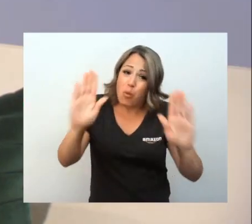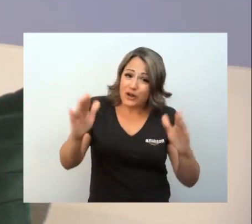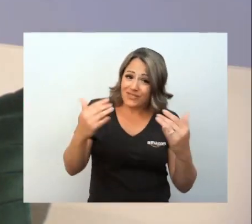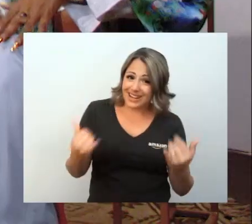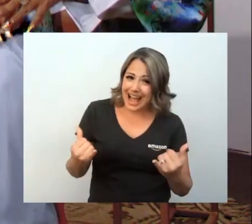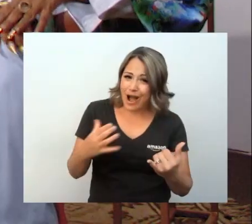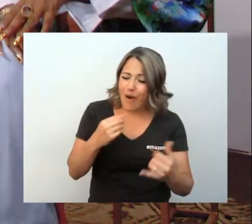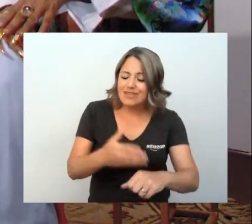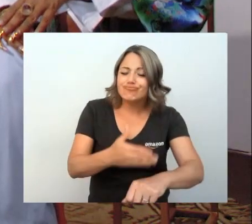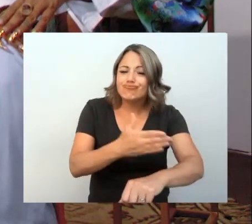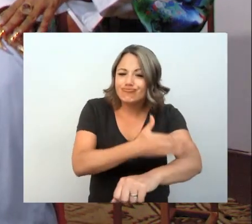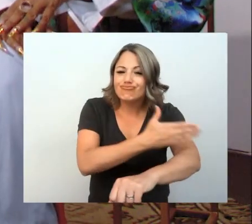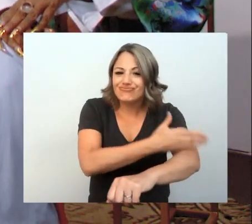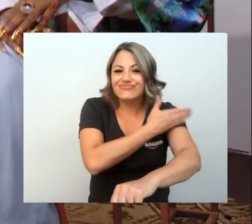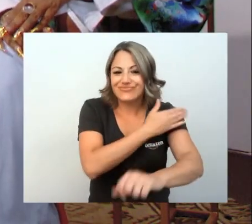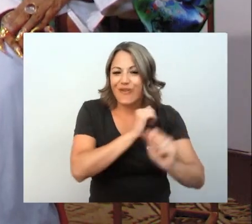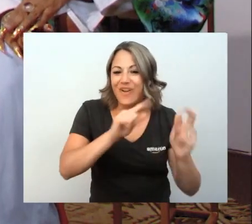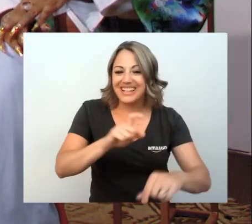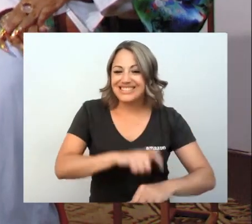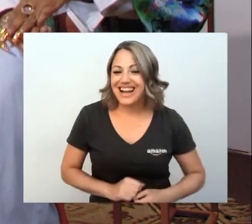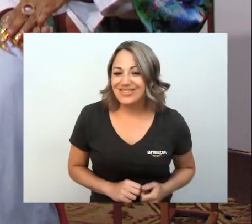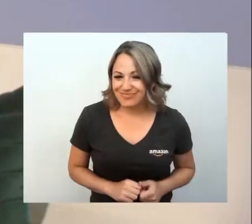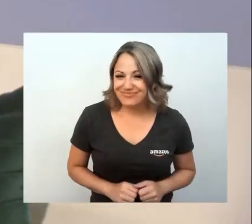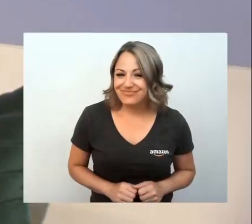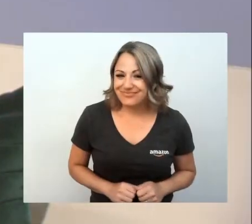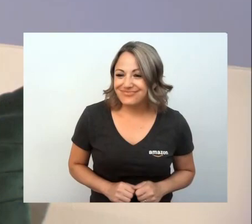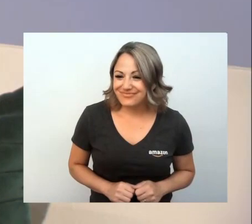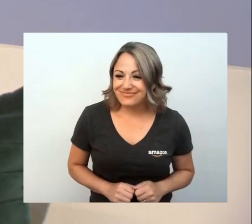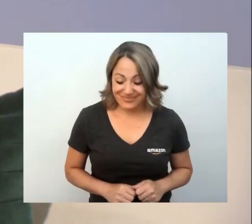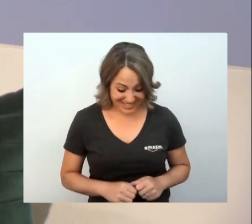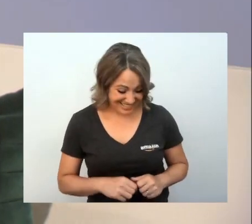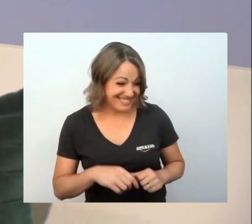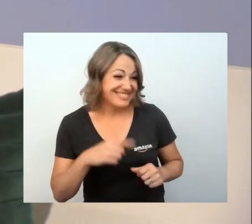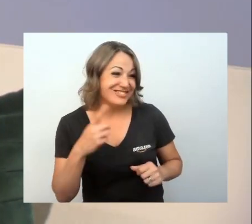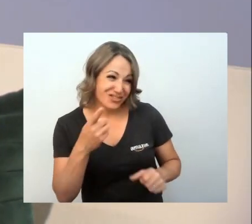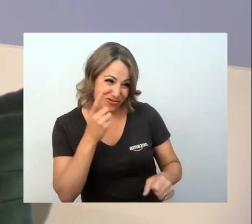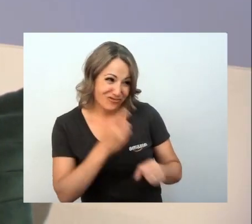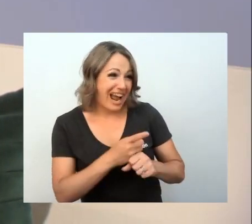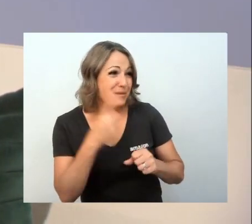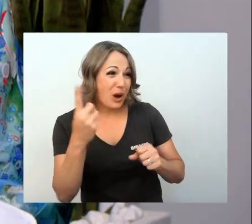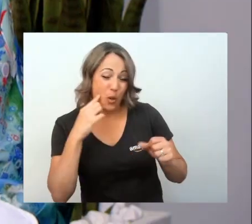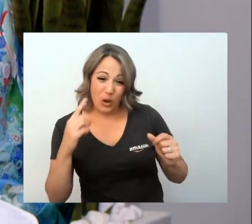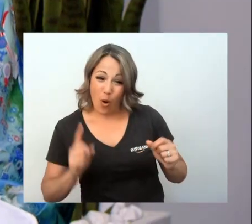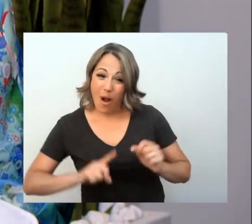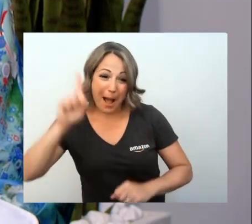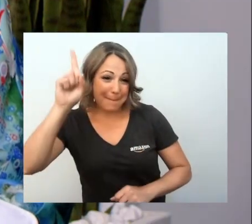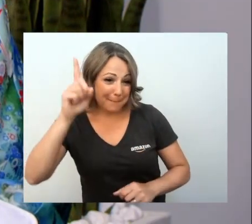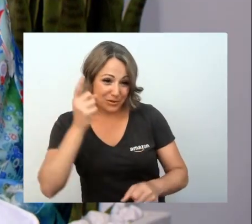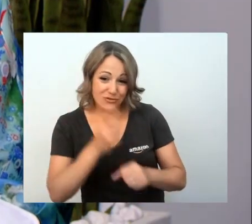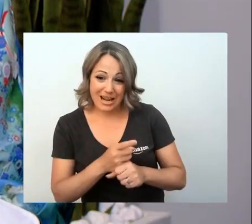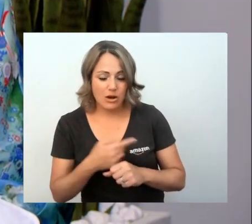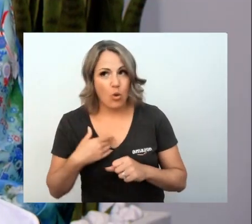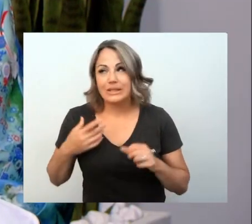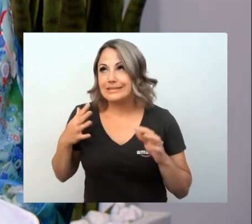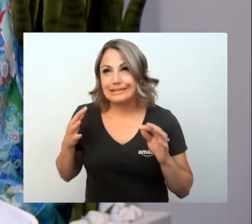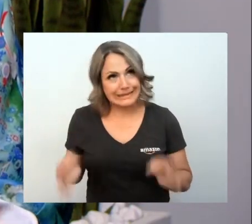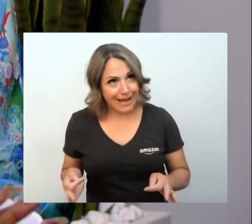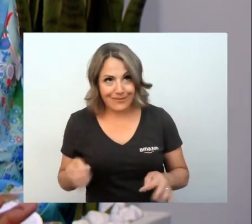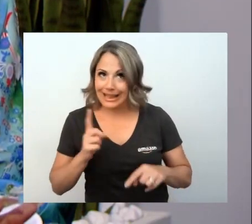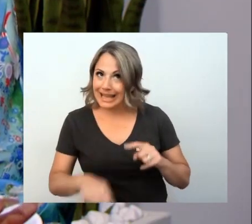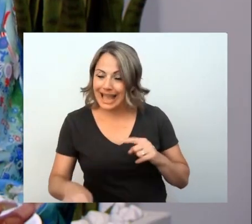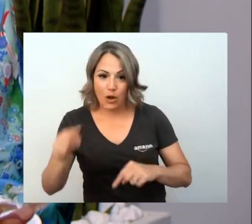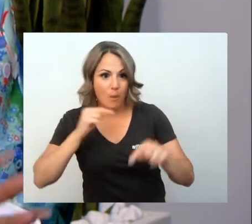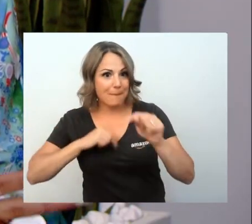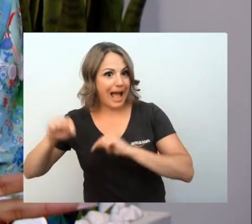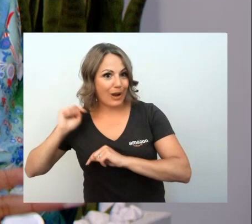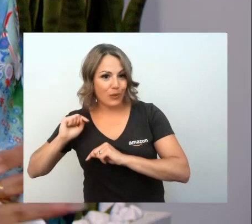getting better and better. It's getting better and better. It's only even higher from here. Yes, Right? yeah, we can I only love go that. up from here, and we definitely can't go backwards, and that's No.